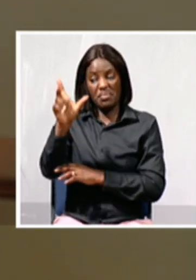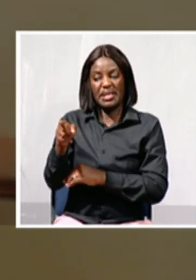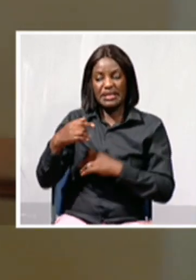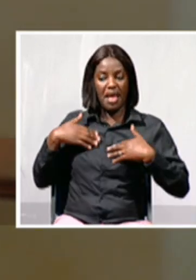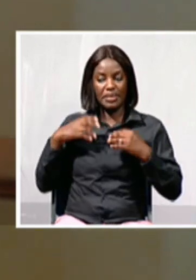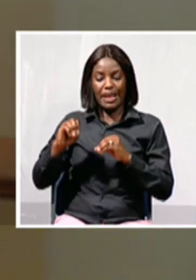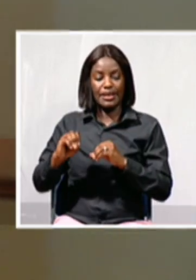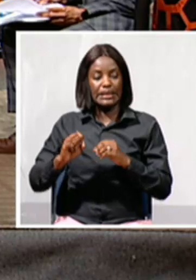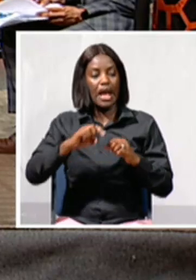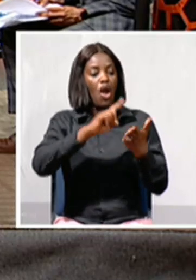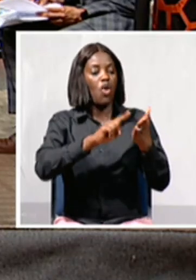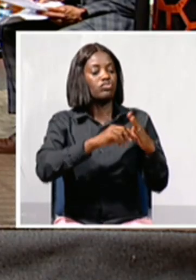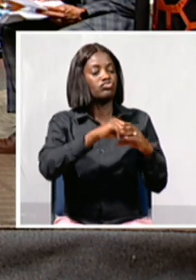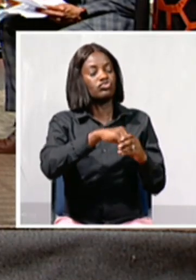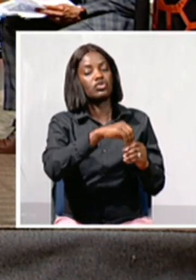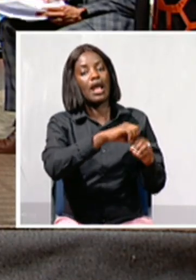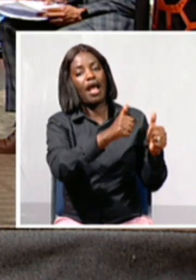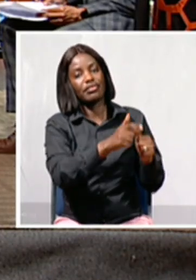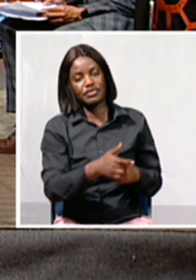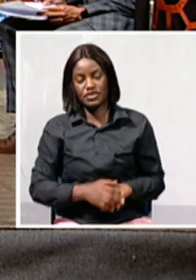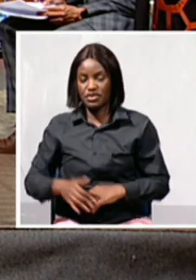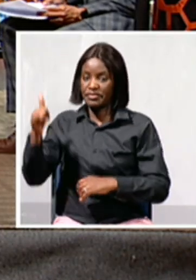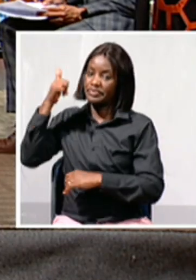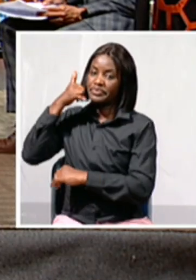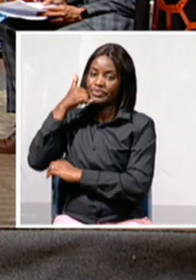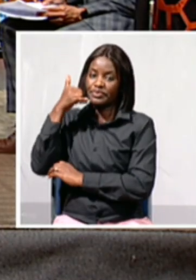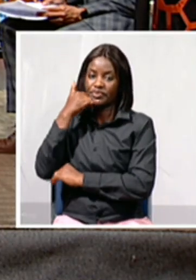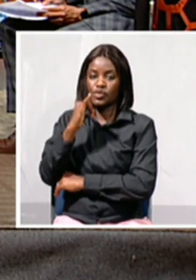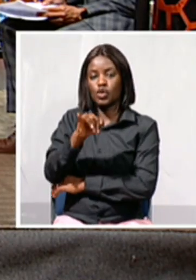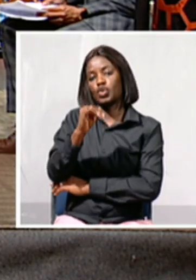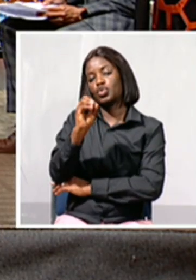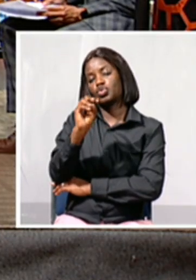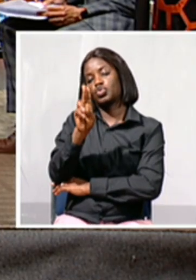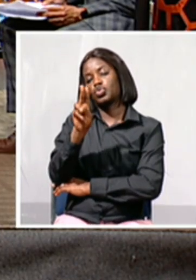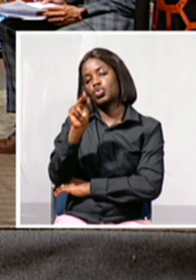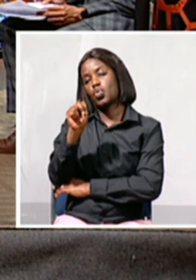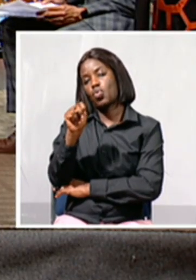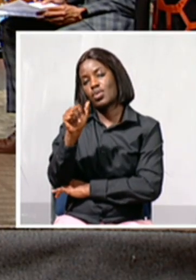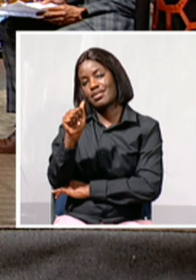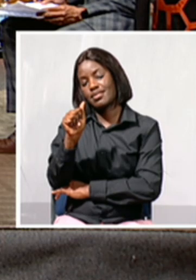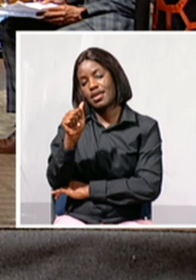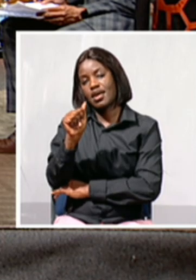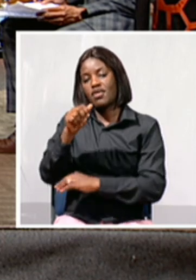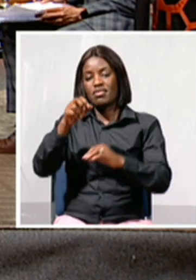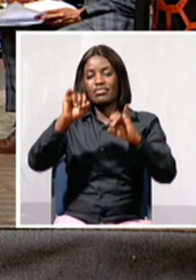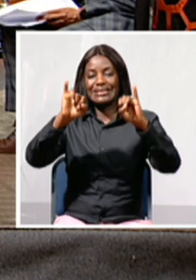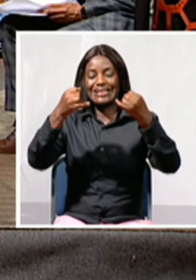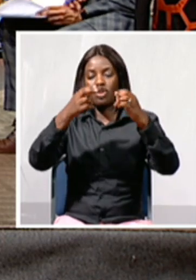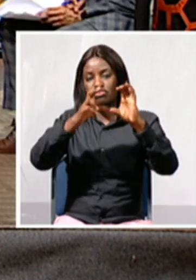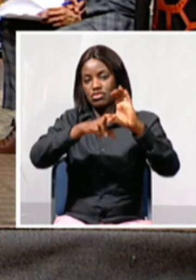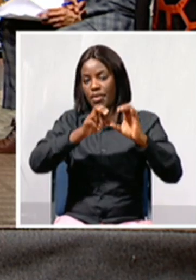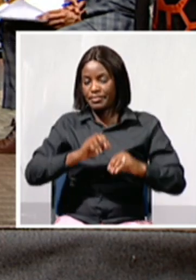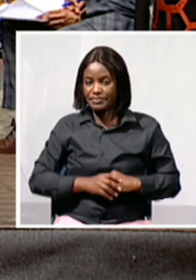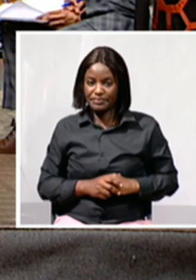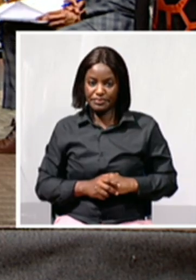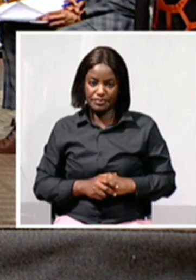Doctor. We have Jonah from Khobabis on the line. Good evening. Good evening, sir. Yes. How are you? I'm well, thank you.